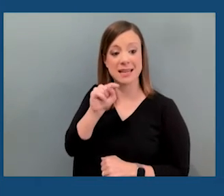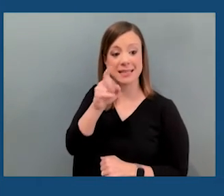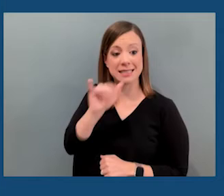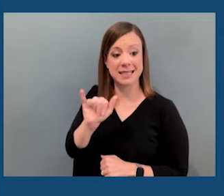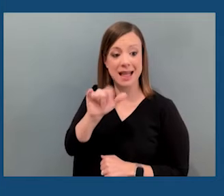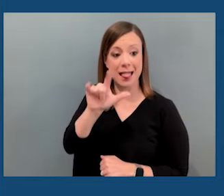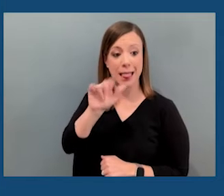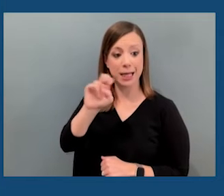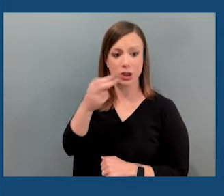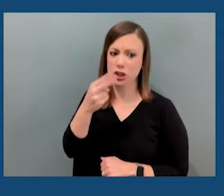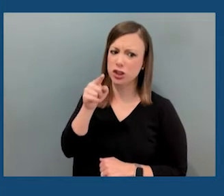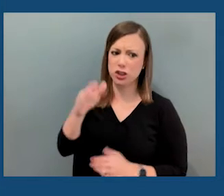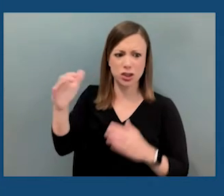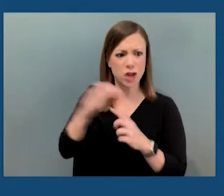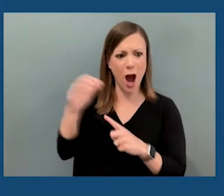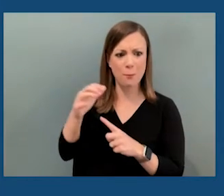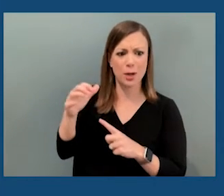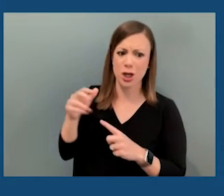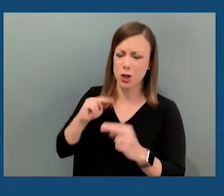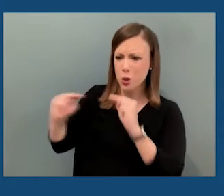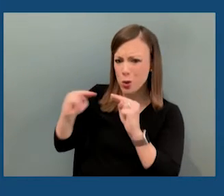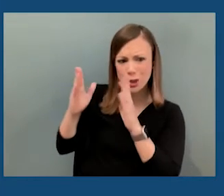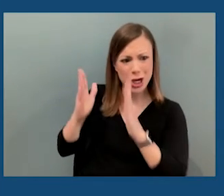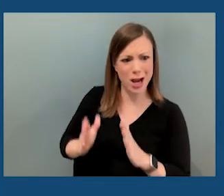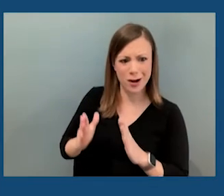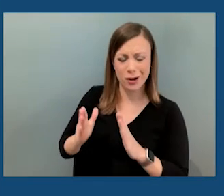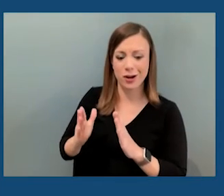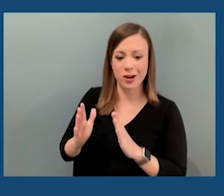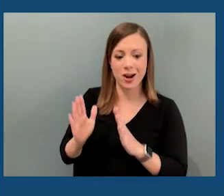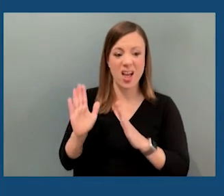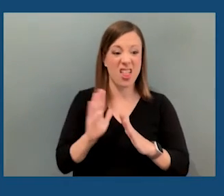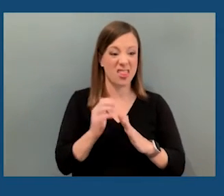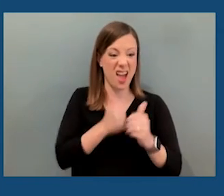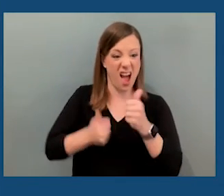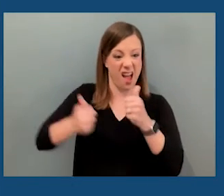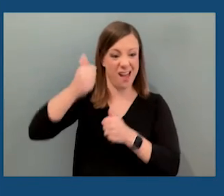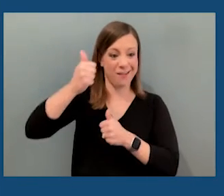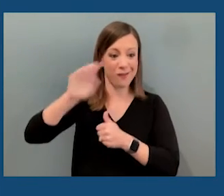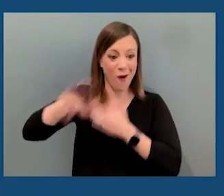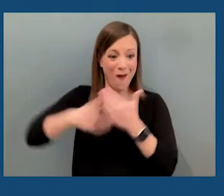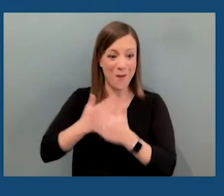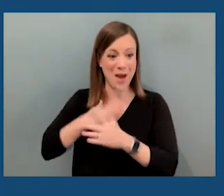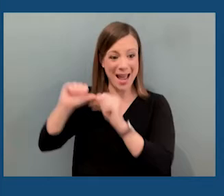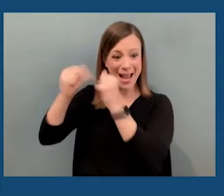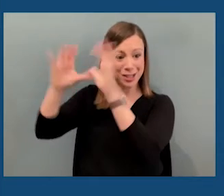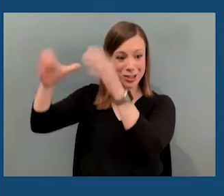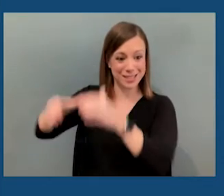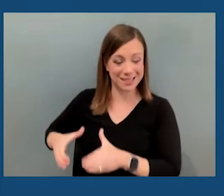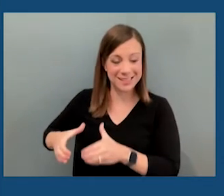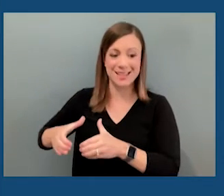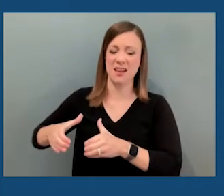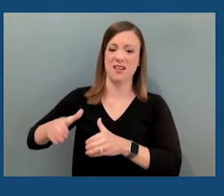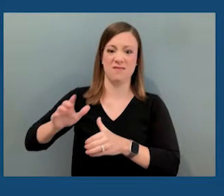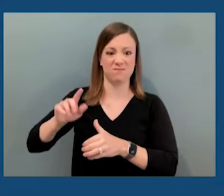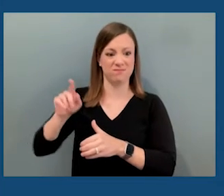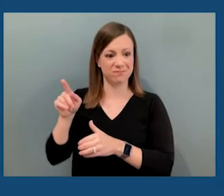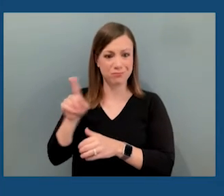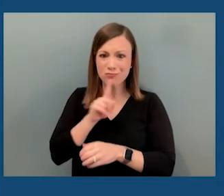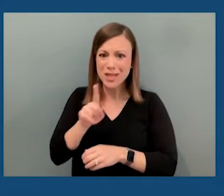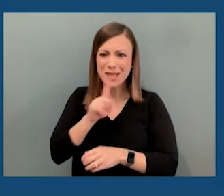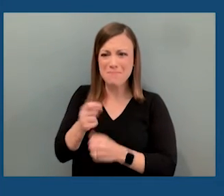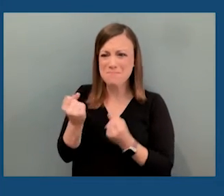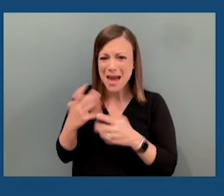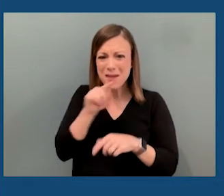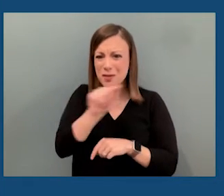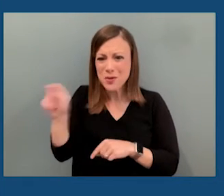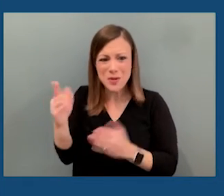Thank you, Stacy. The head of all my agencies and entities, so many of you are here, and I'm so grateful.